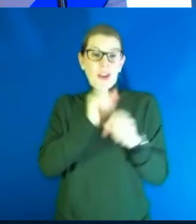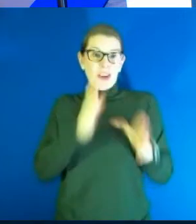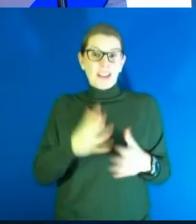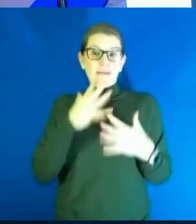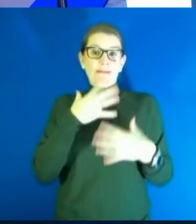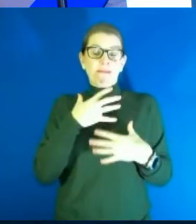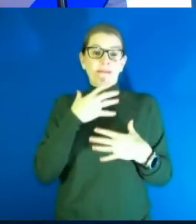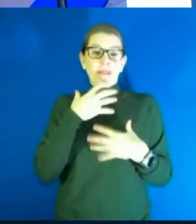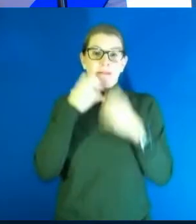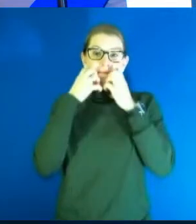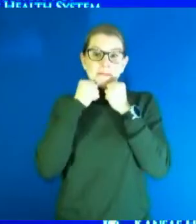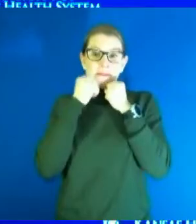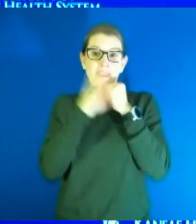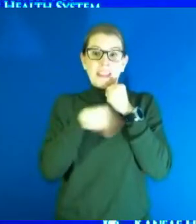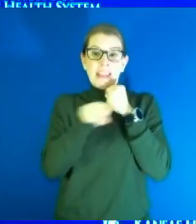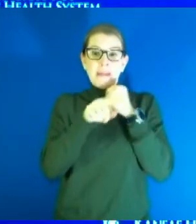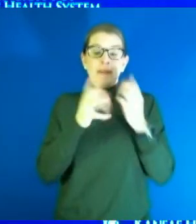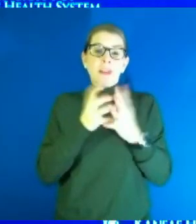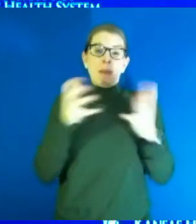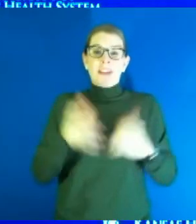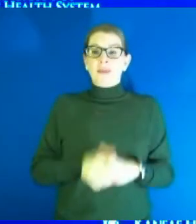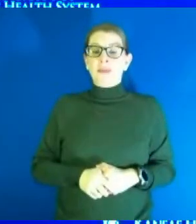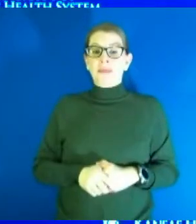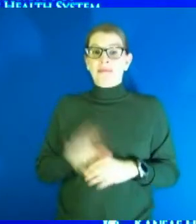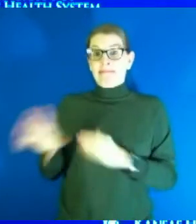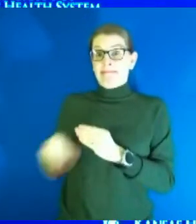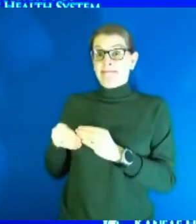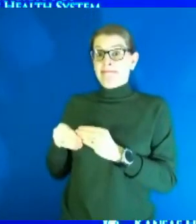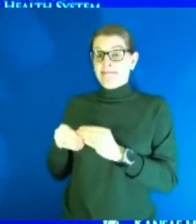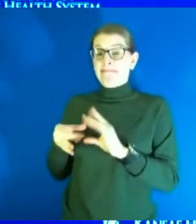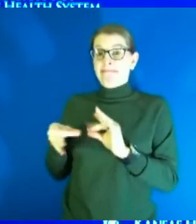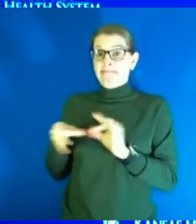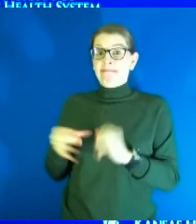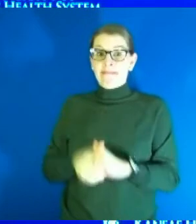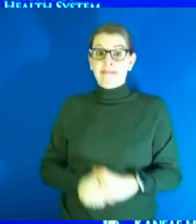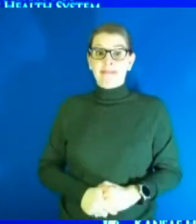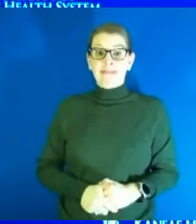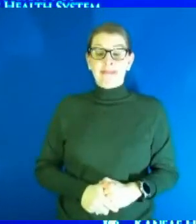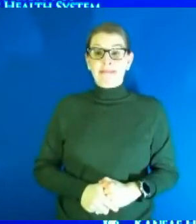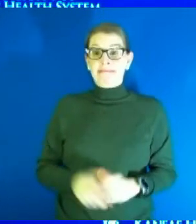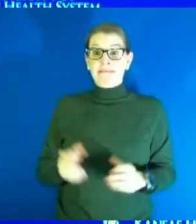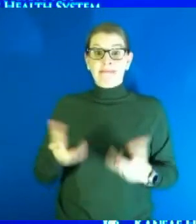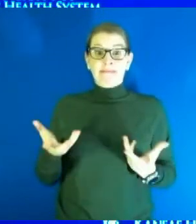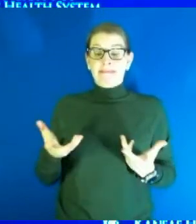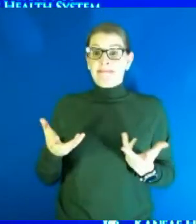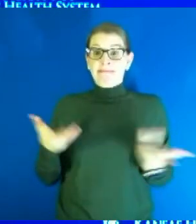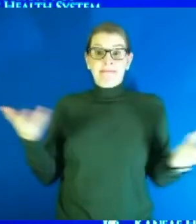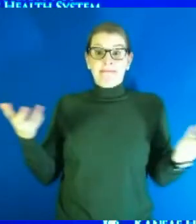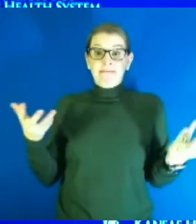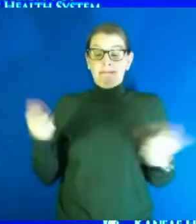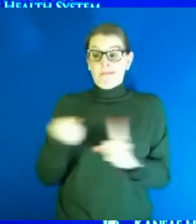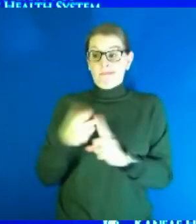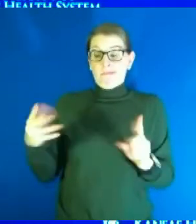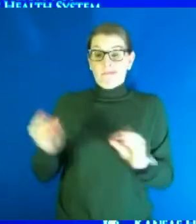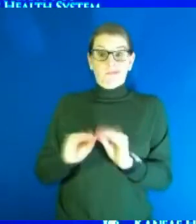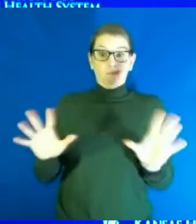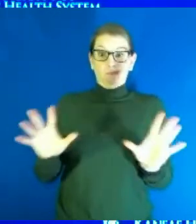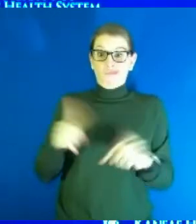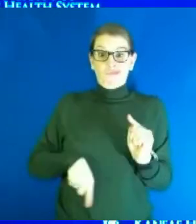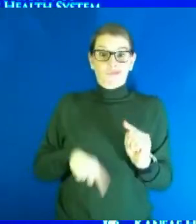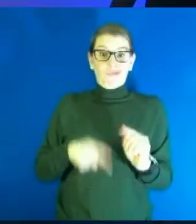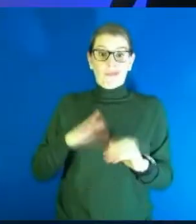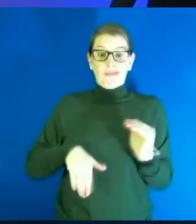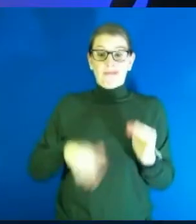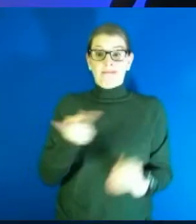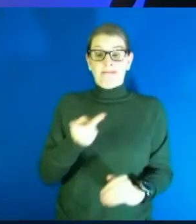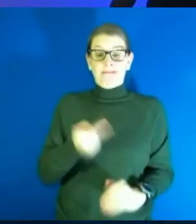Dr. Hawkinson, final thoughts? Yeah, I'm just going to piggyback and echo what our guests say. I don't think I could express it any more clearly than they did. So. Good. So you're